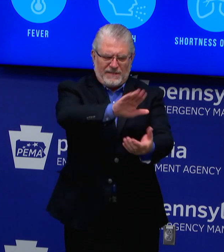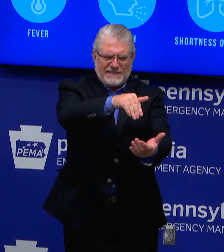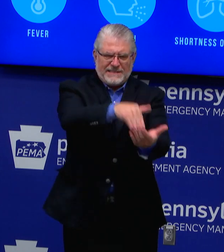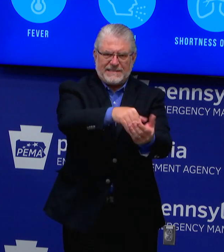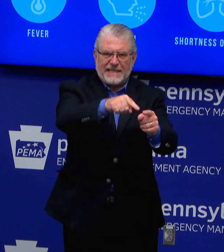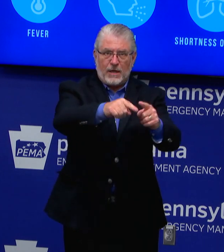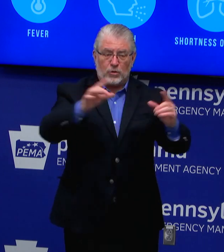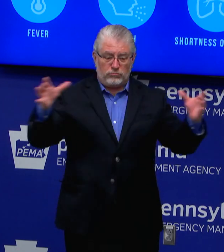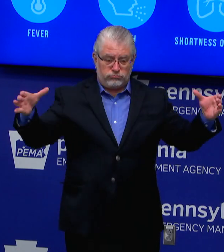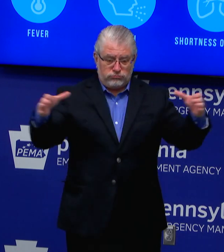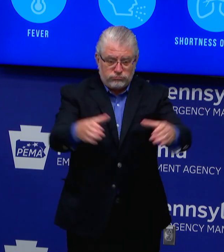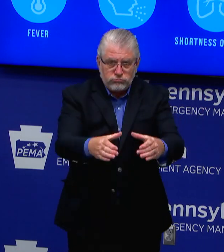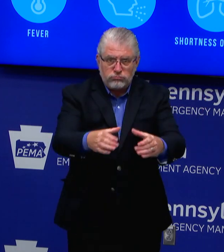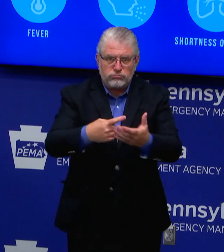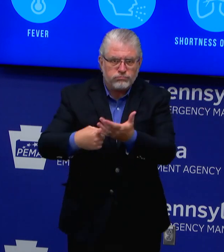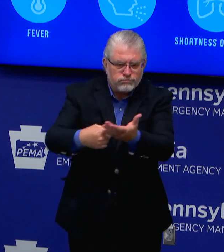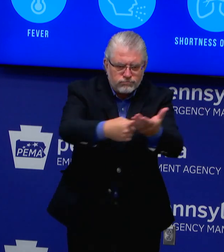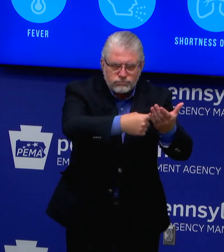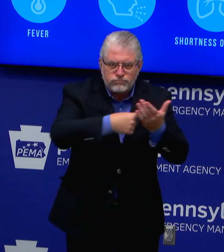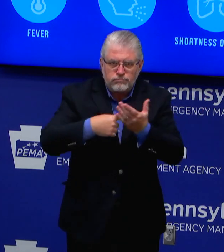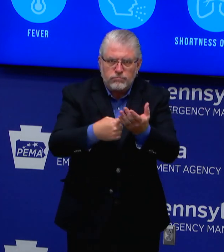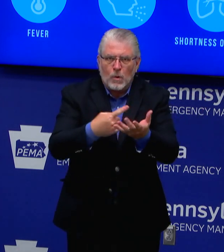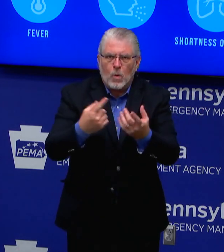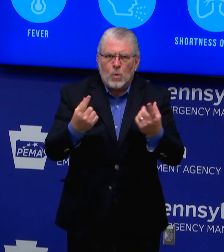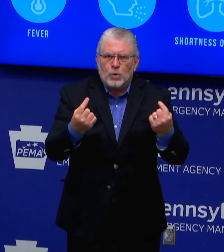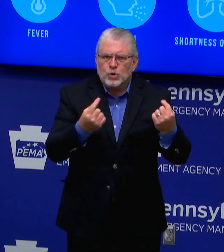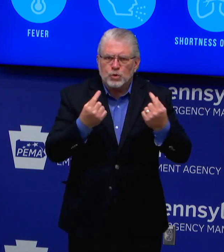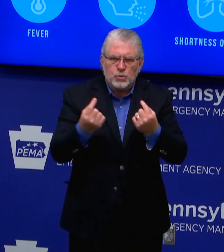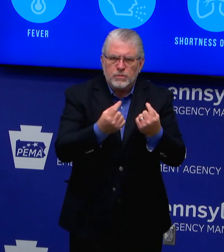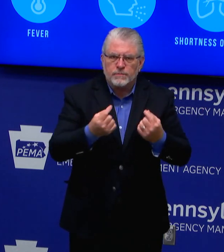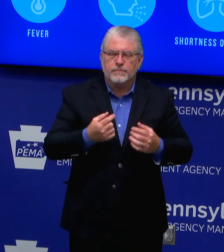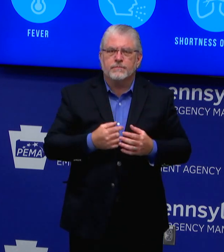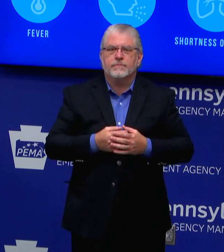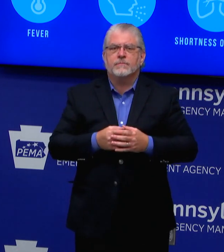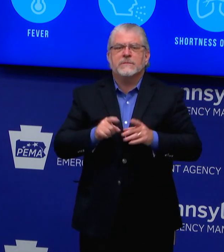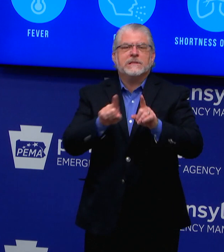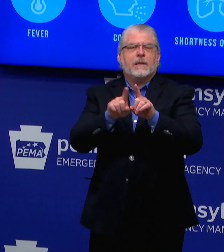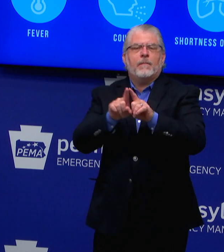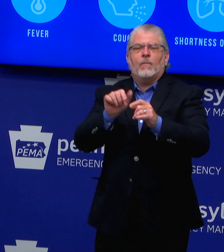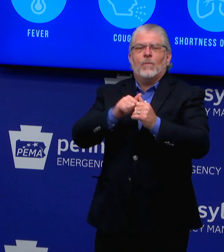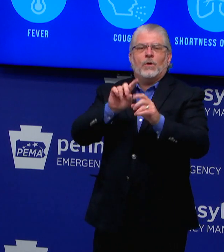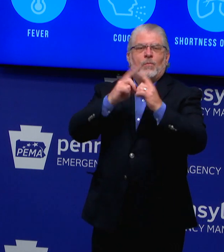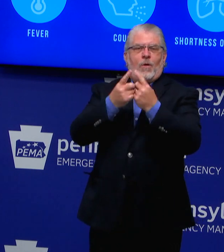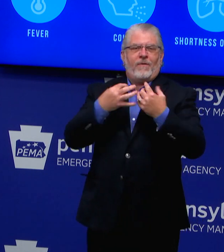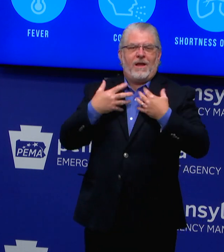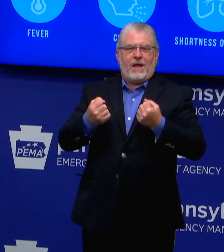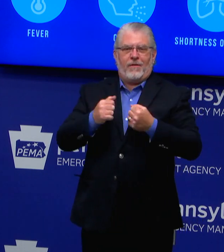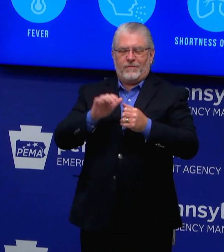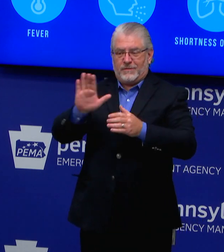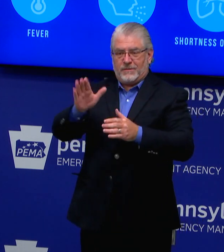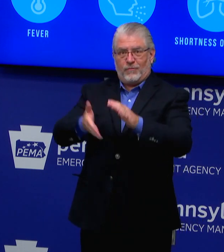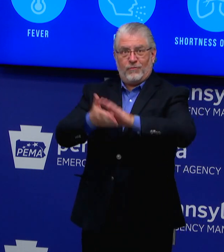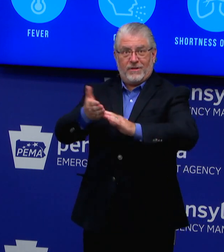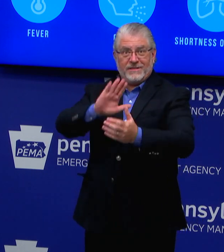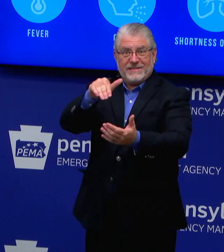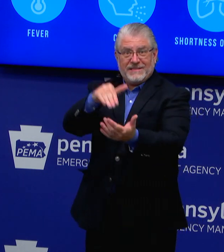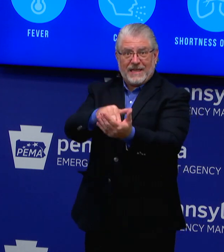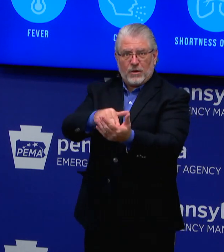collaboratively with the Department of Health Departmental Operations Center, which oversees the entire public health response. The Commonwealth